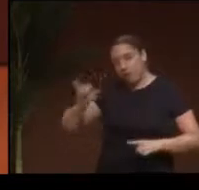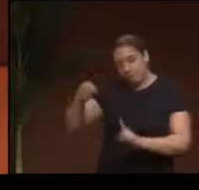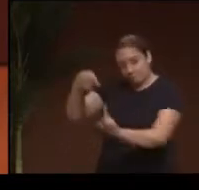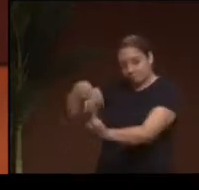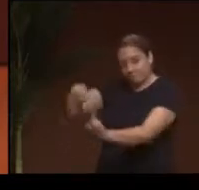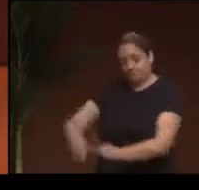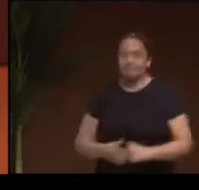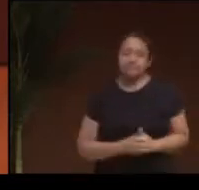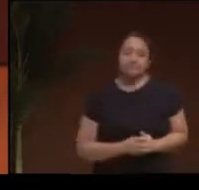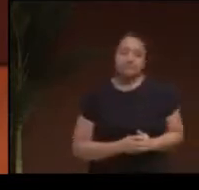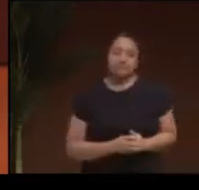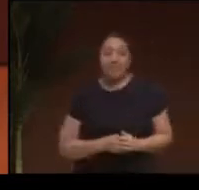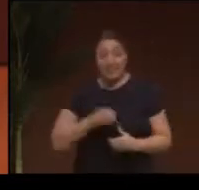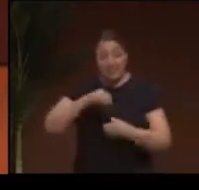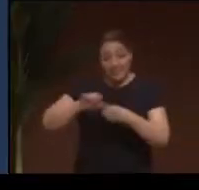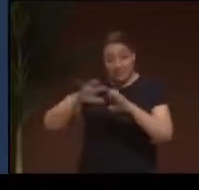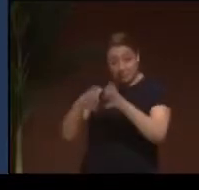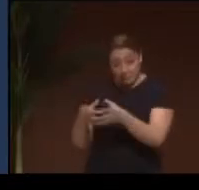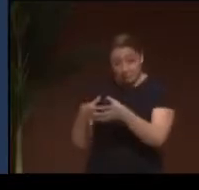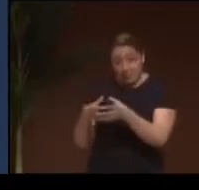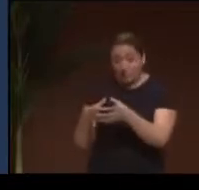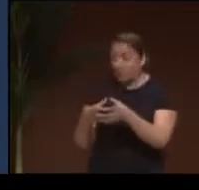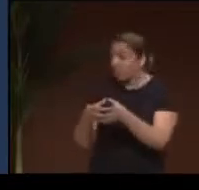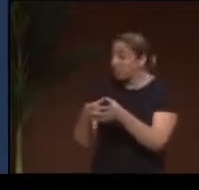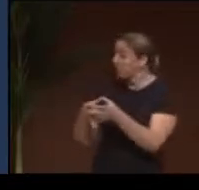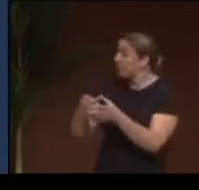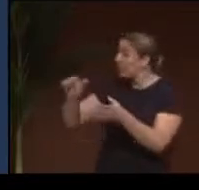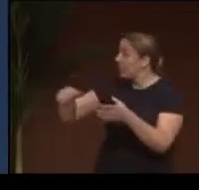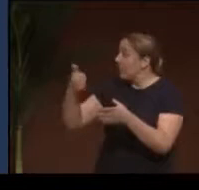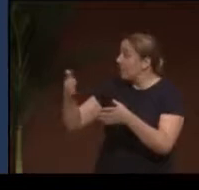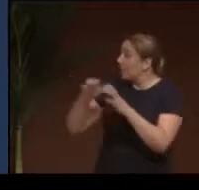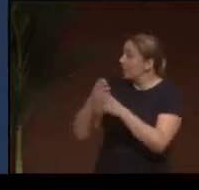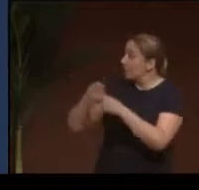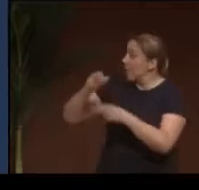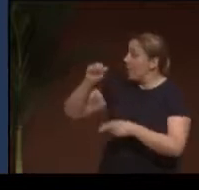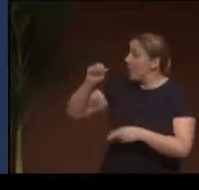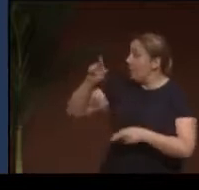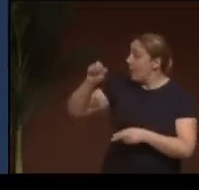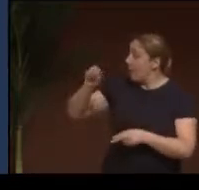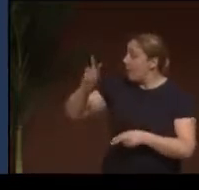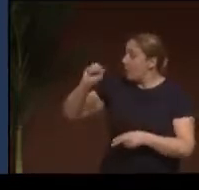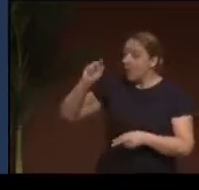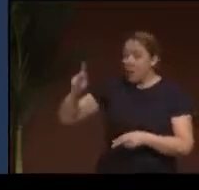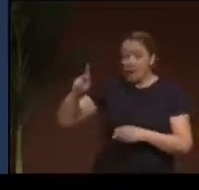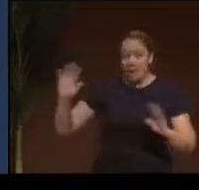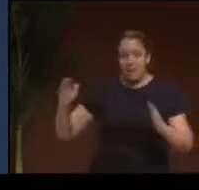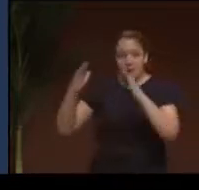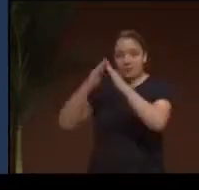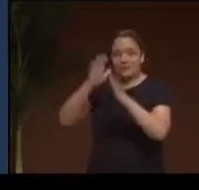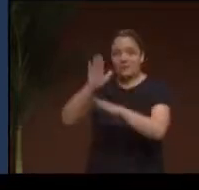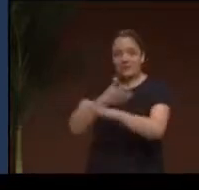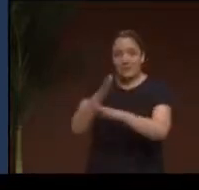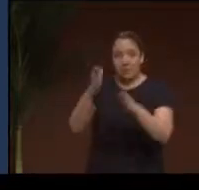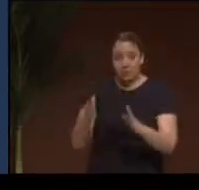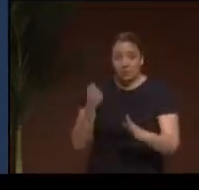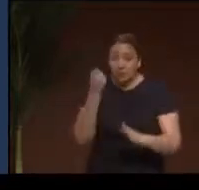And then within that group was the Arawak Mountain Singers. So years ago, years before